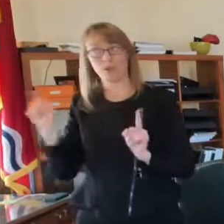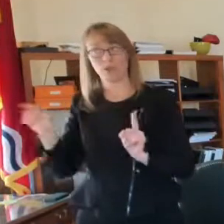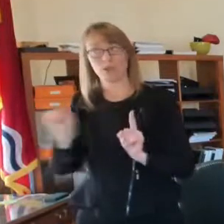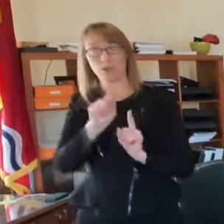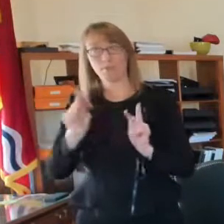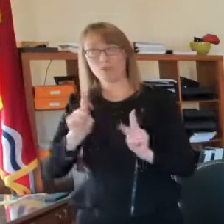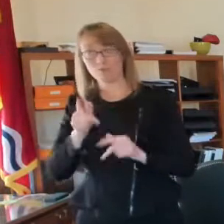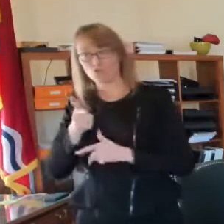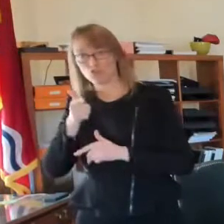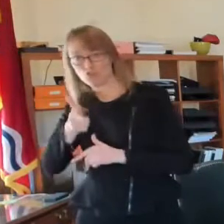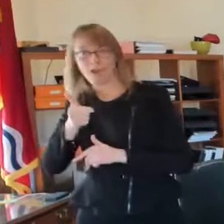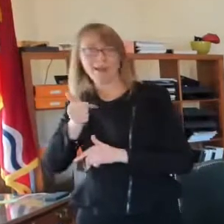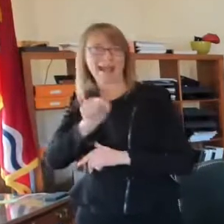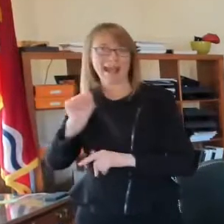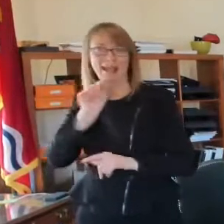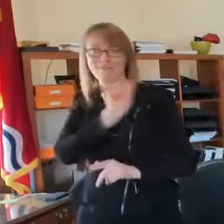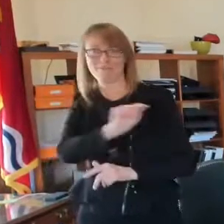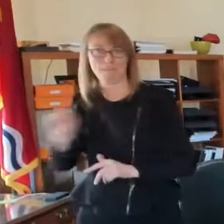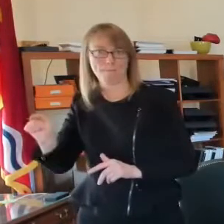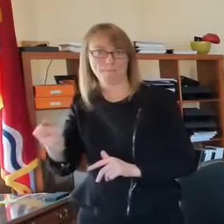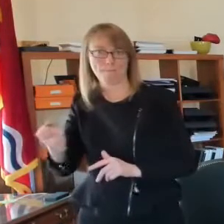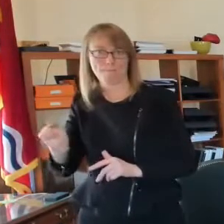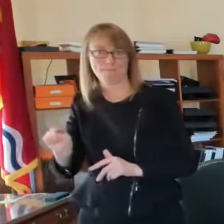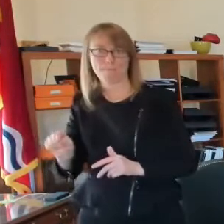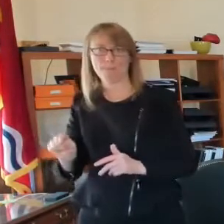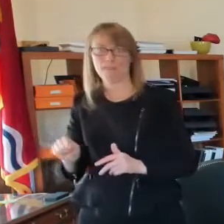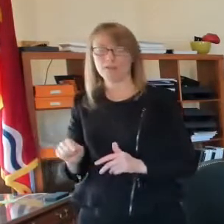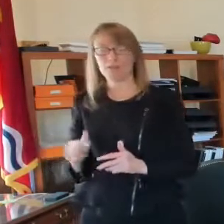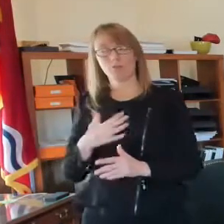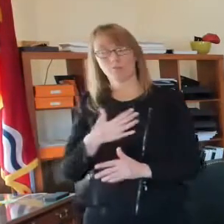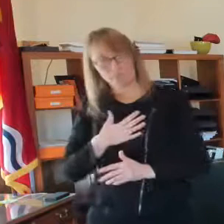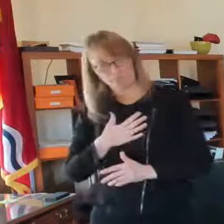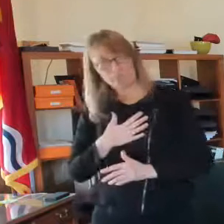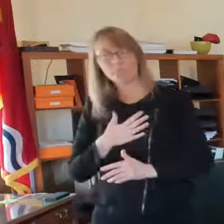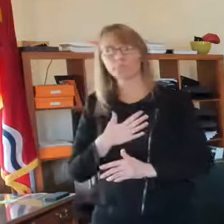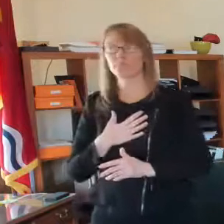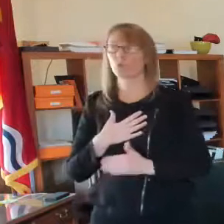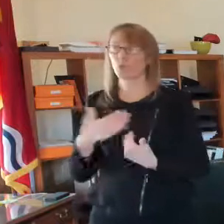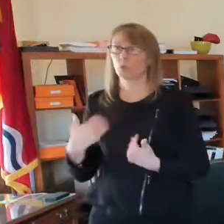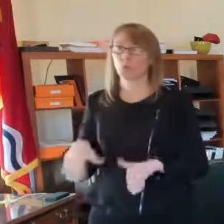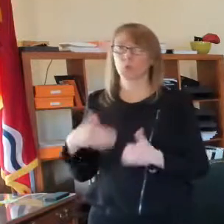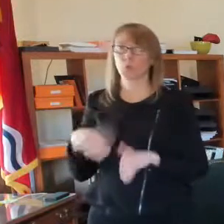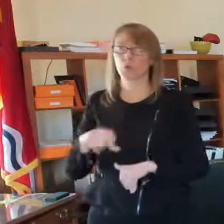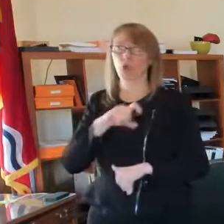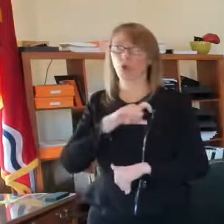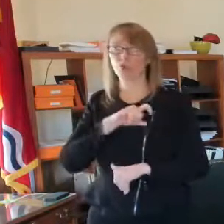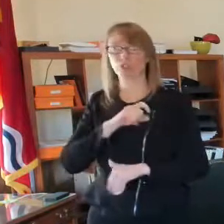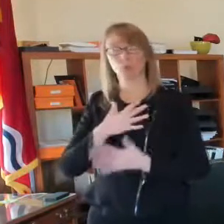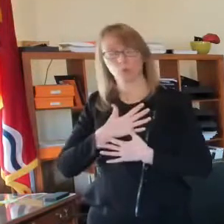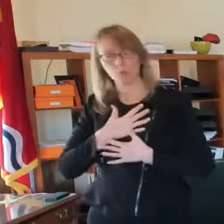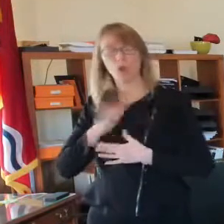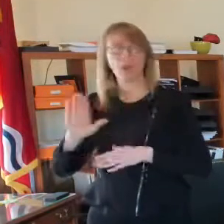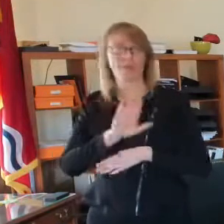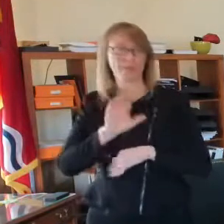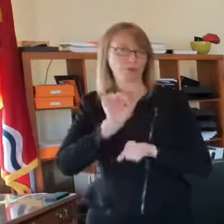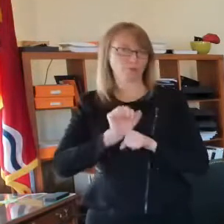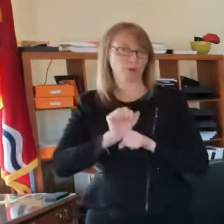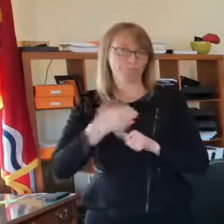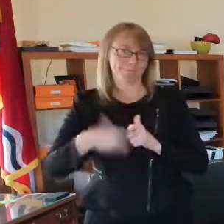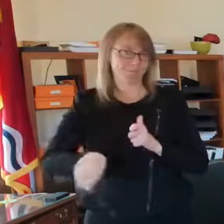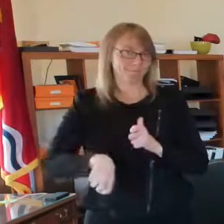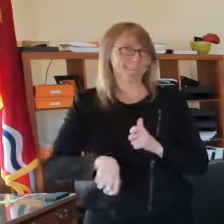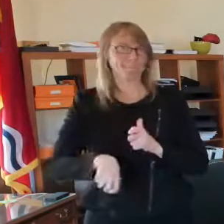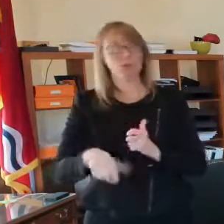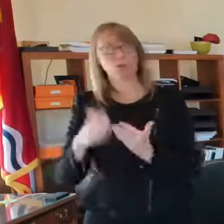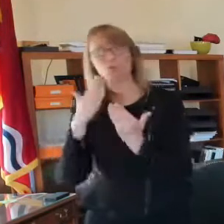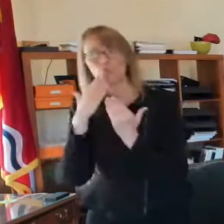very, very difficult for them. And so thank you to them. And those